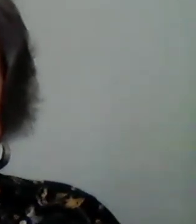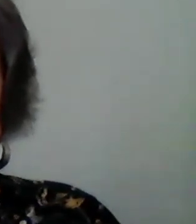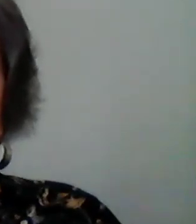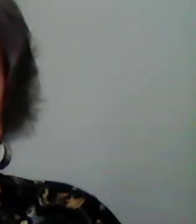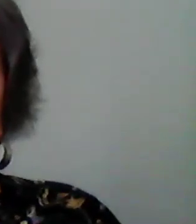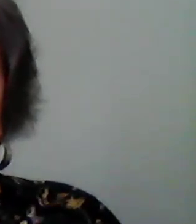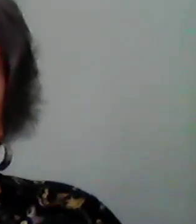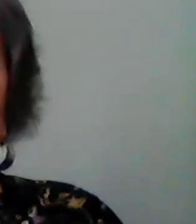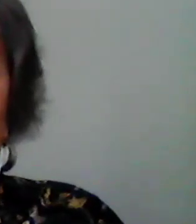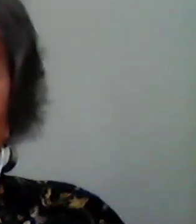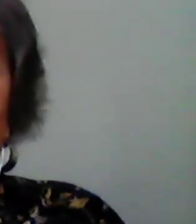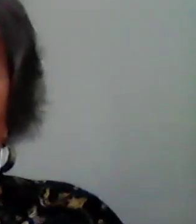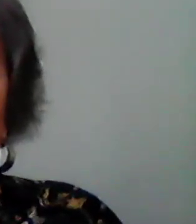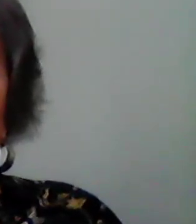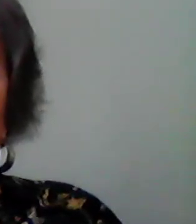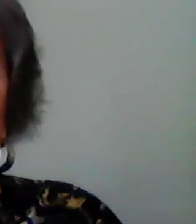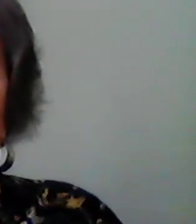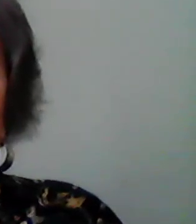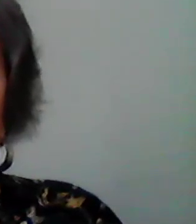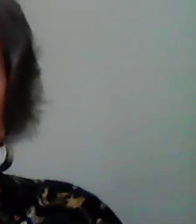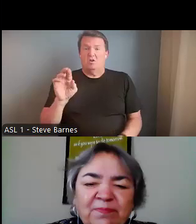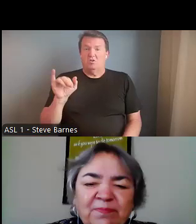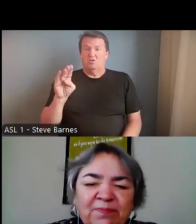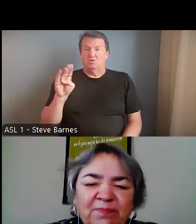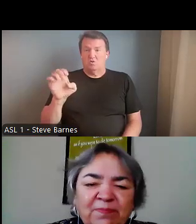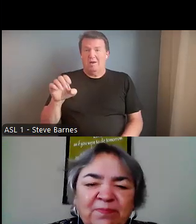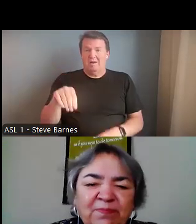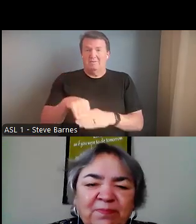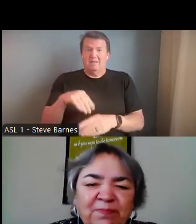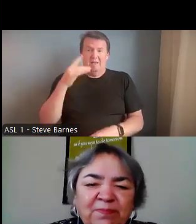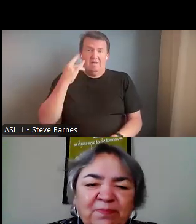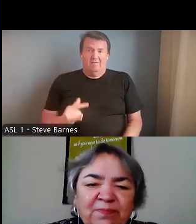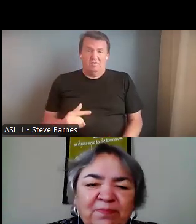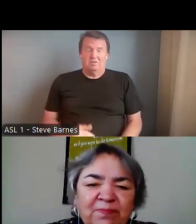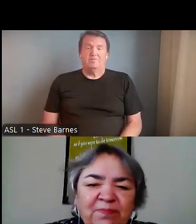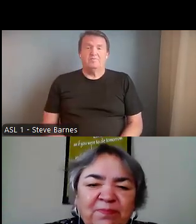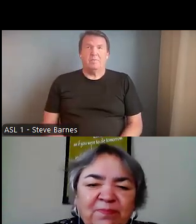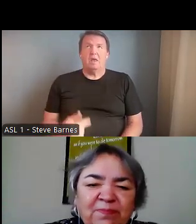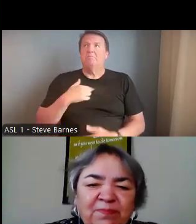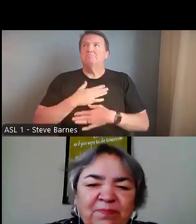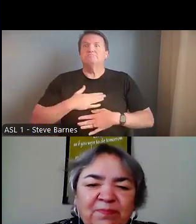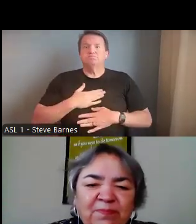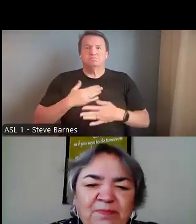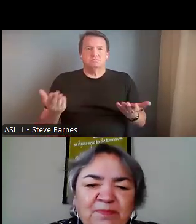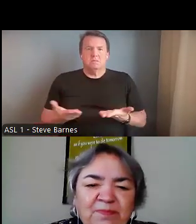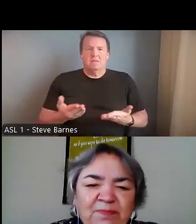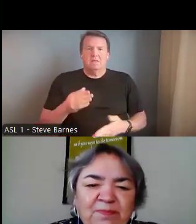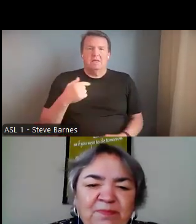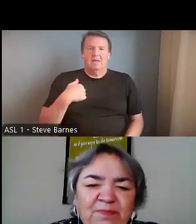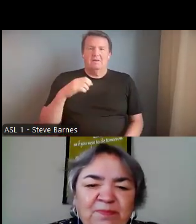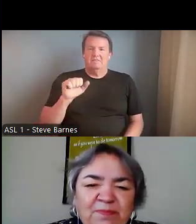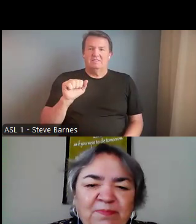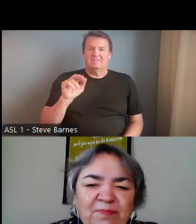remarks on behalf of our tribes in California. So I'm so pleased to be here. I'm Sarah Steenhausen. I'm